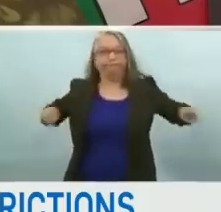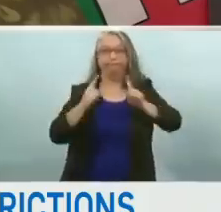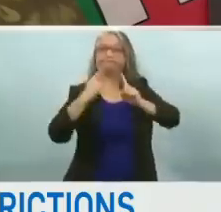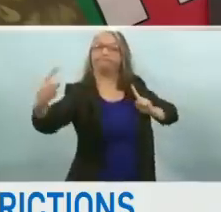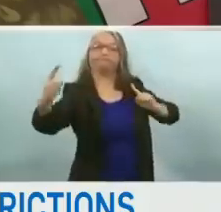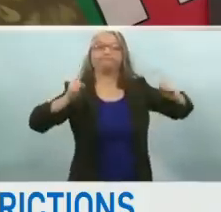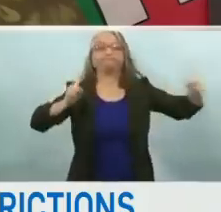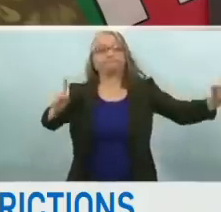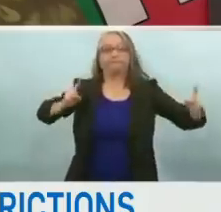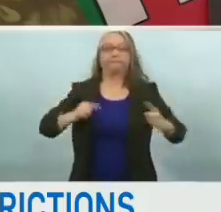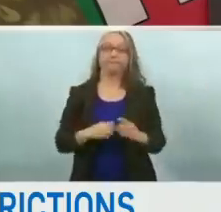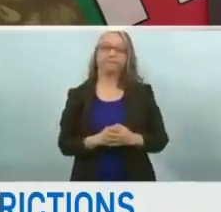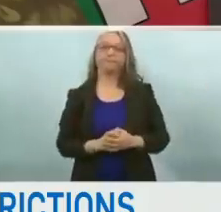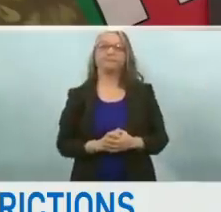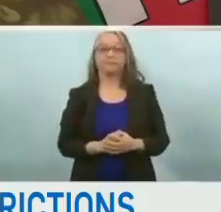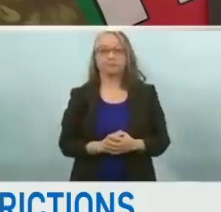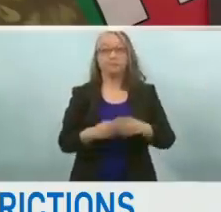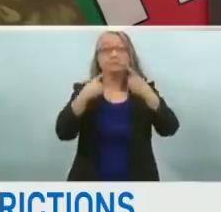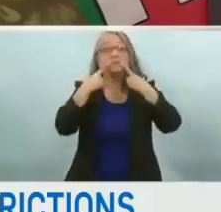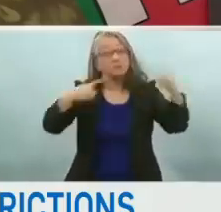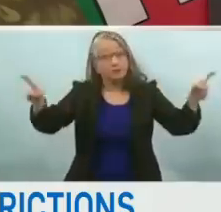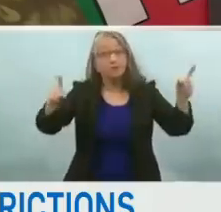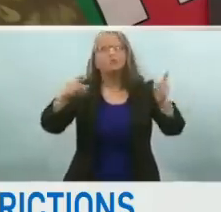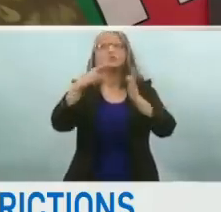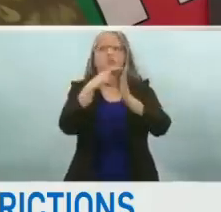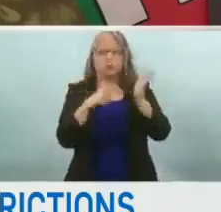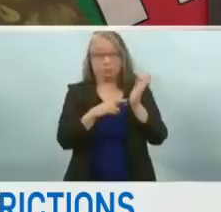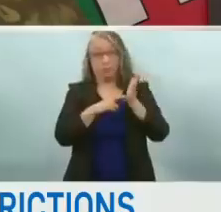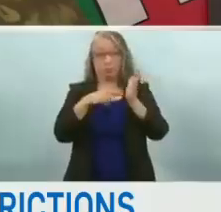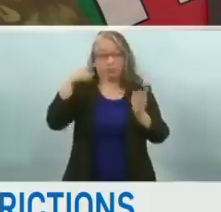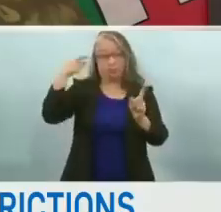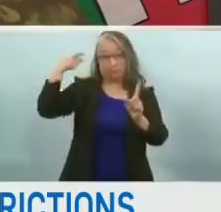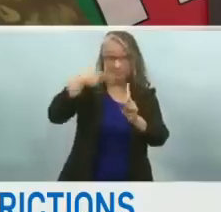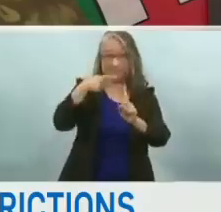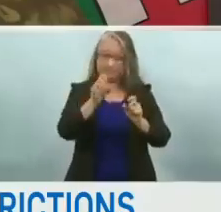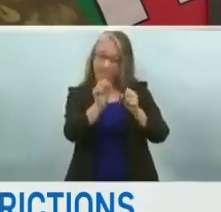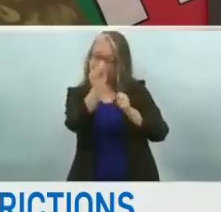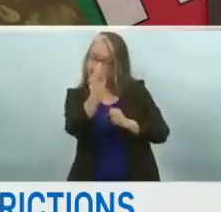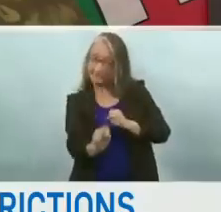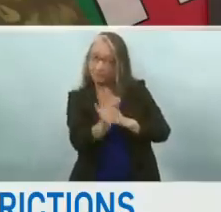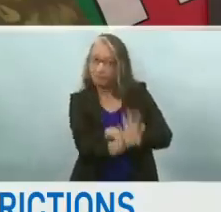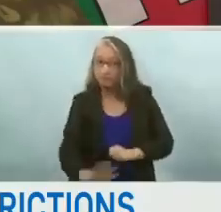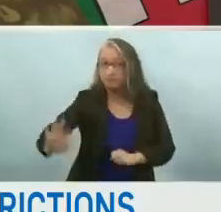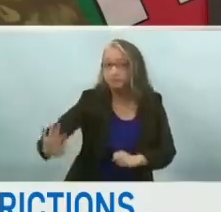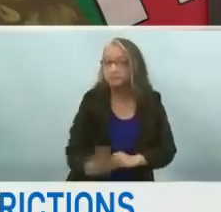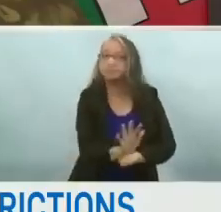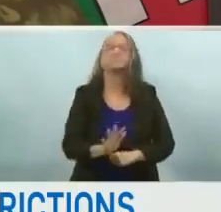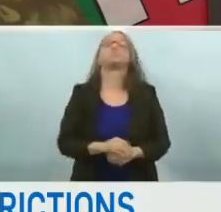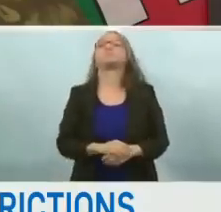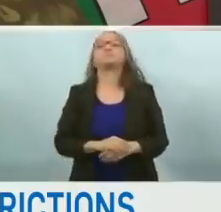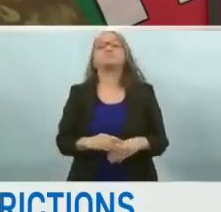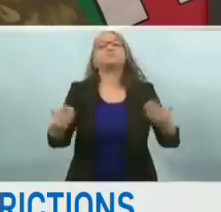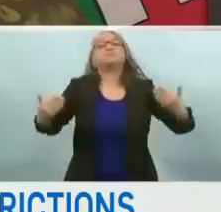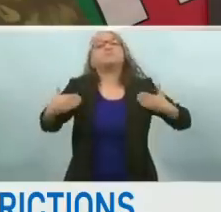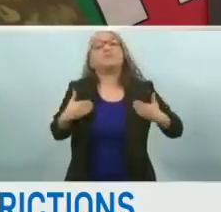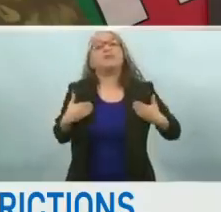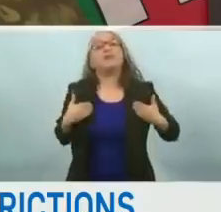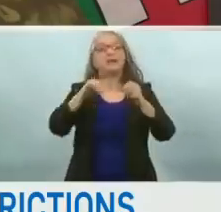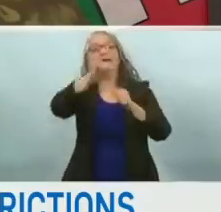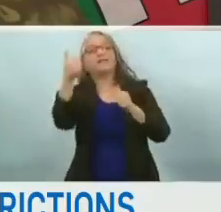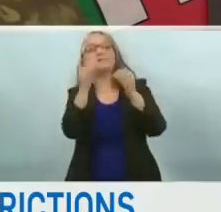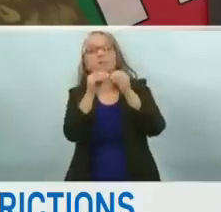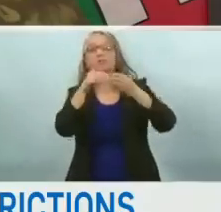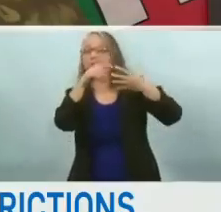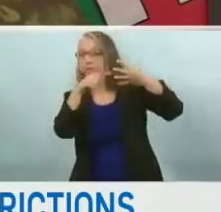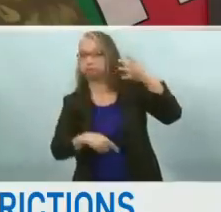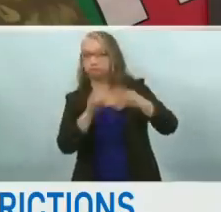Headingley, McDonald, Richat, Niverville, St. Francis, Xavier, and Taché will be treated as the